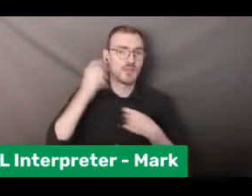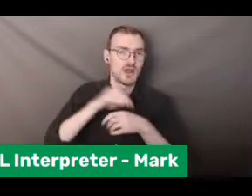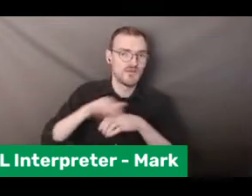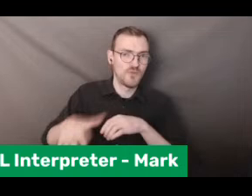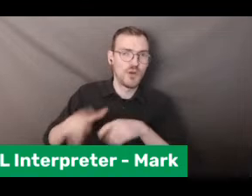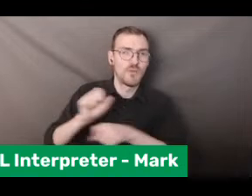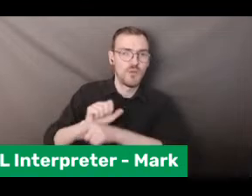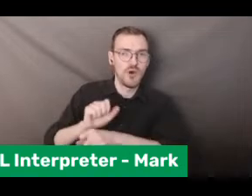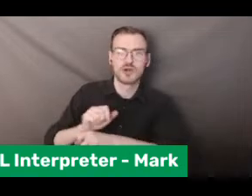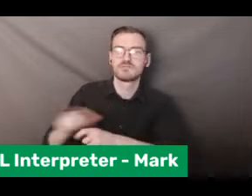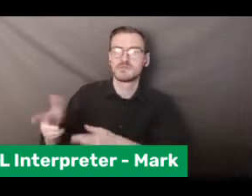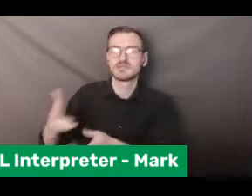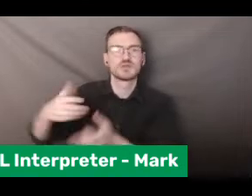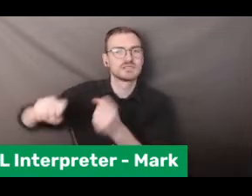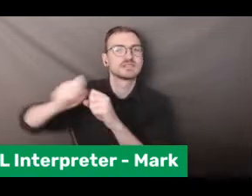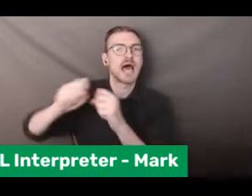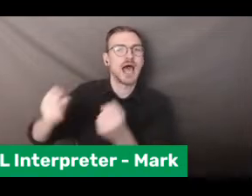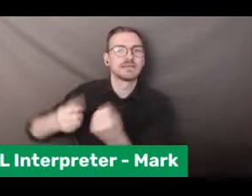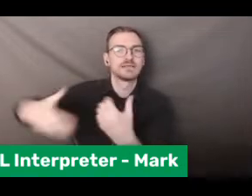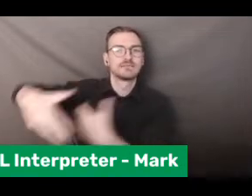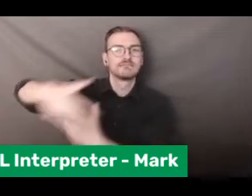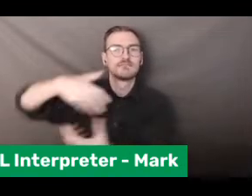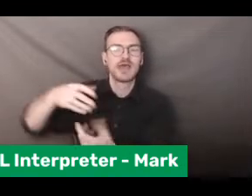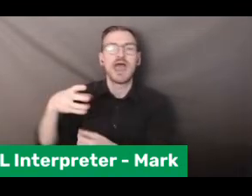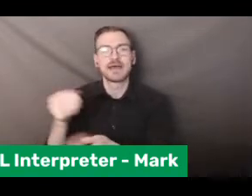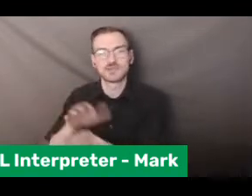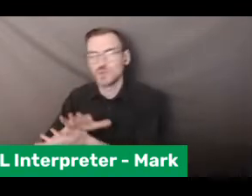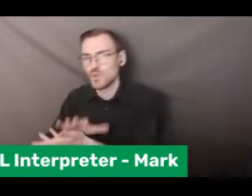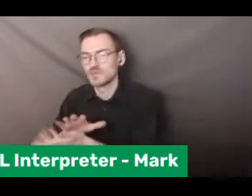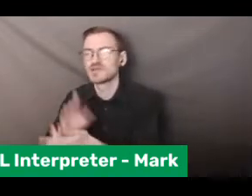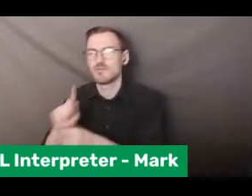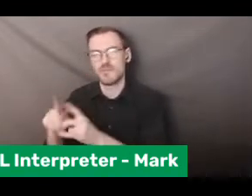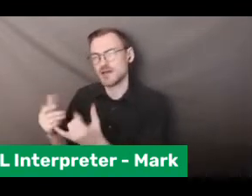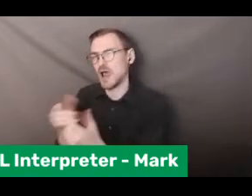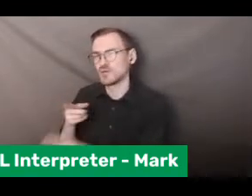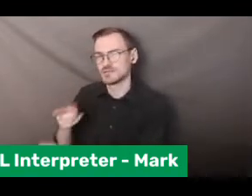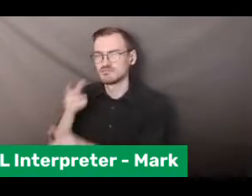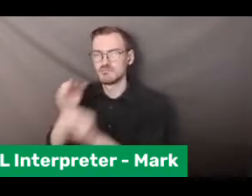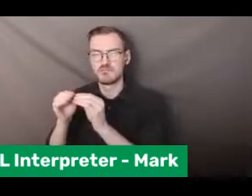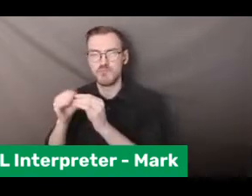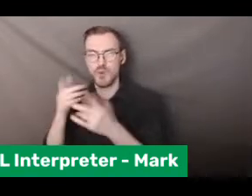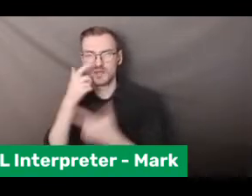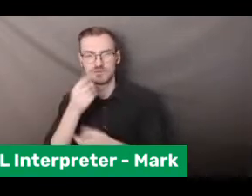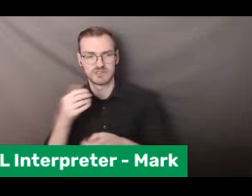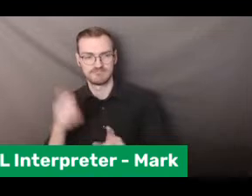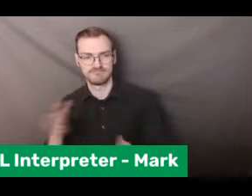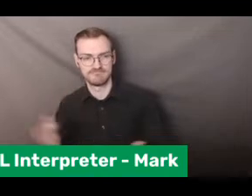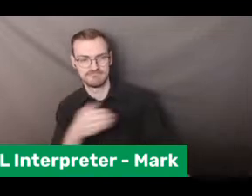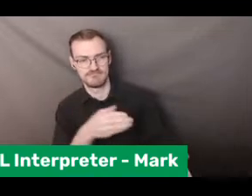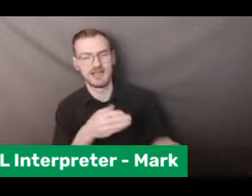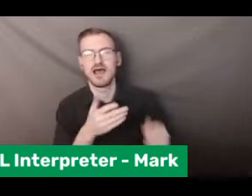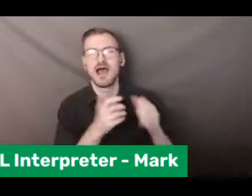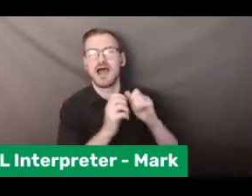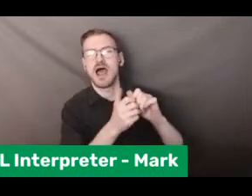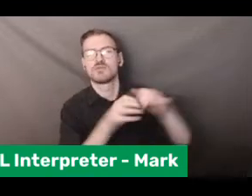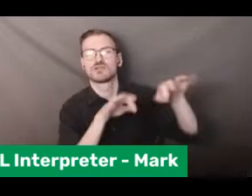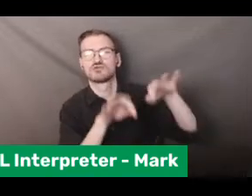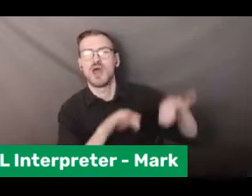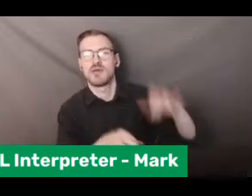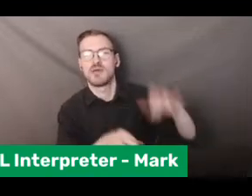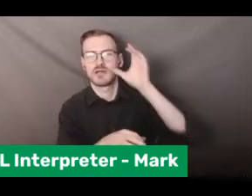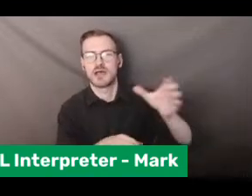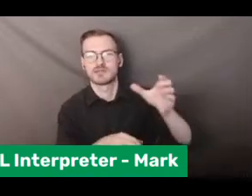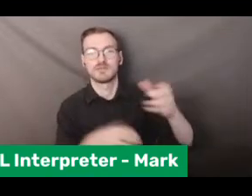particular, but has since moved towards starting to articulate this concept of healing, being